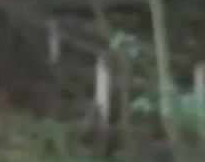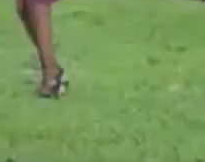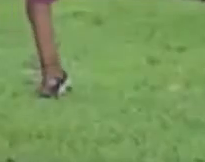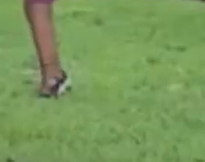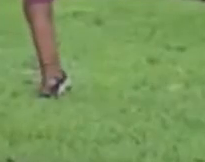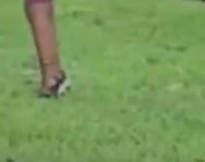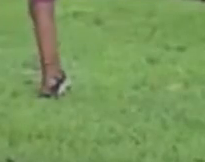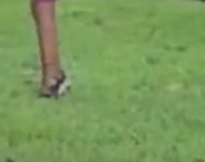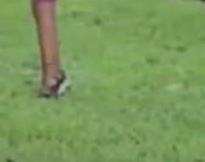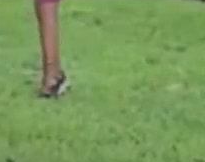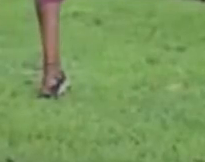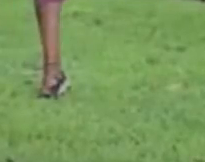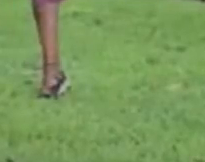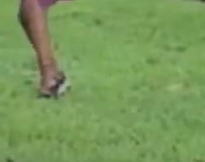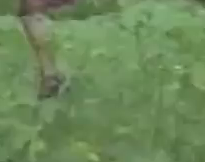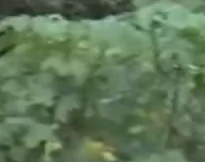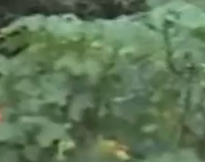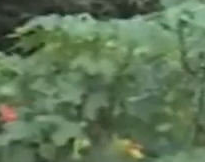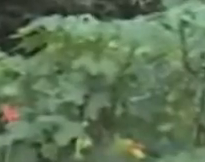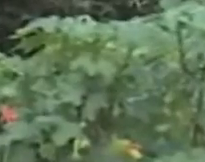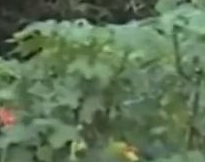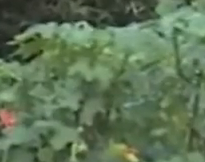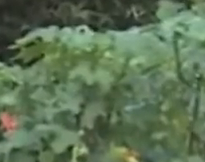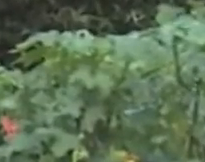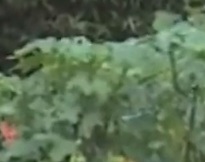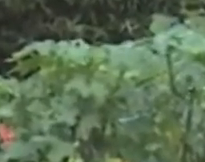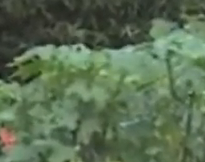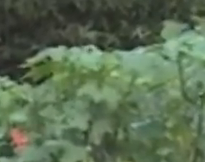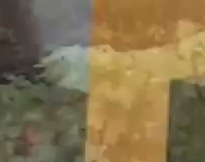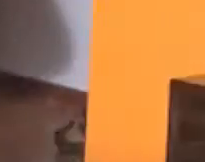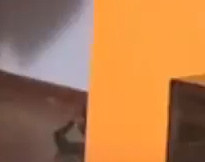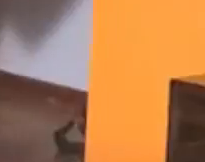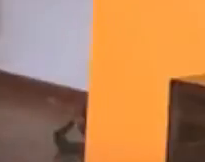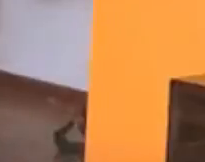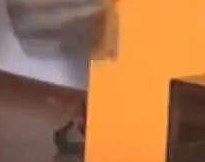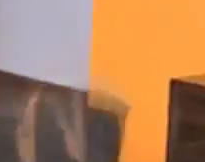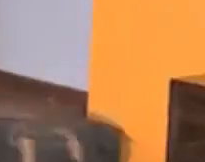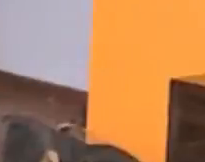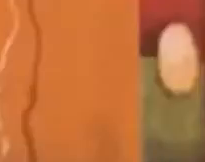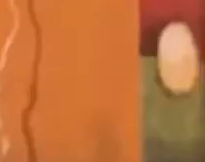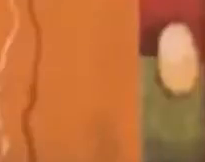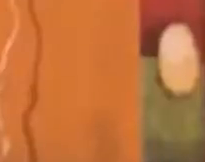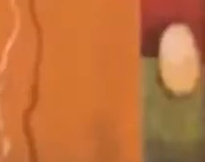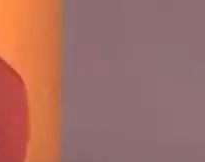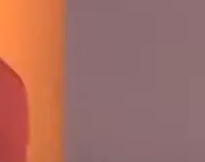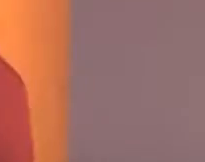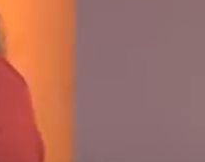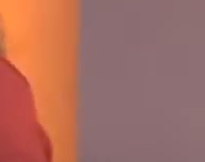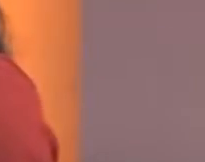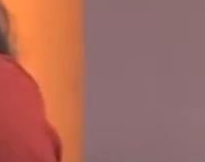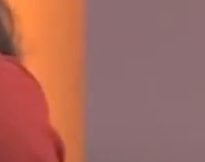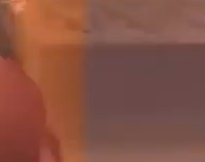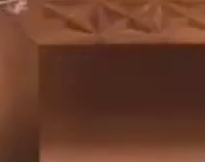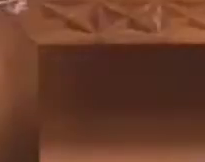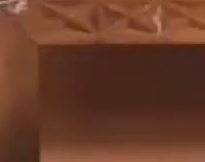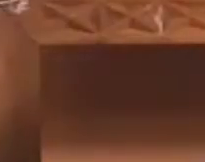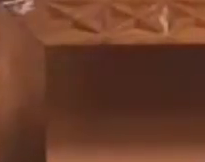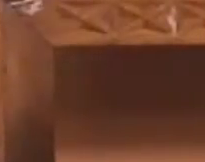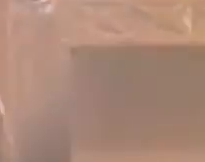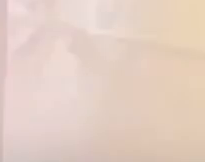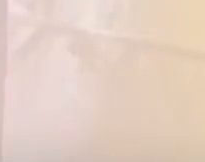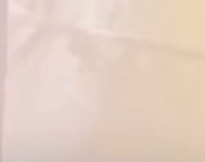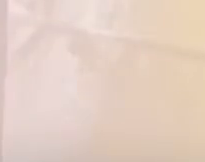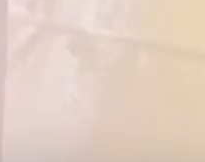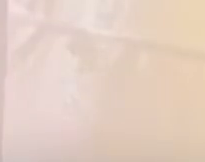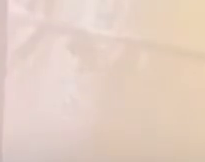is to complete a very simple task of running 2 kilometer race. What is going on here? Either she leaves or I leave. You